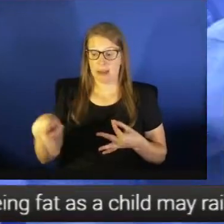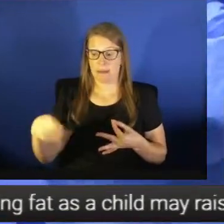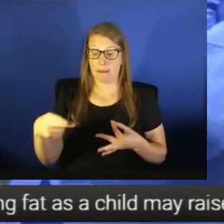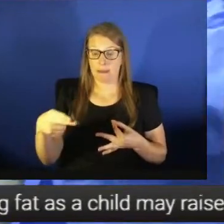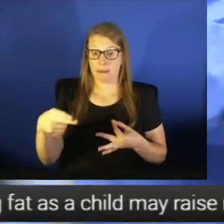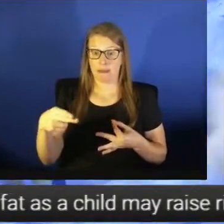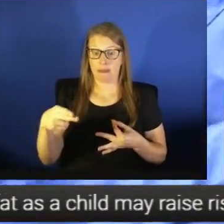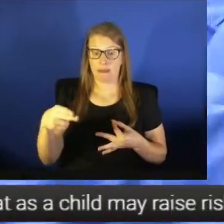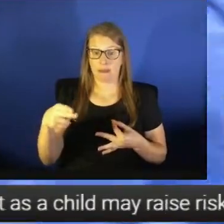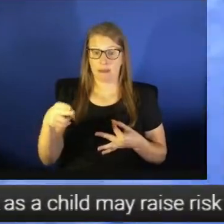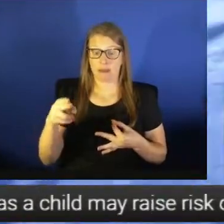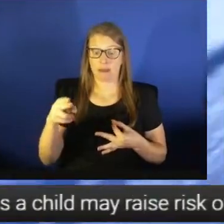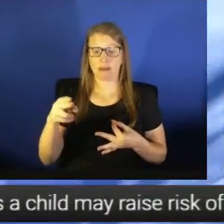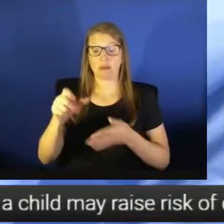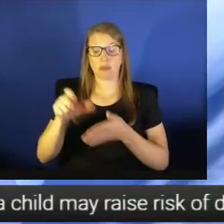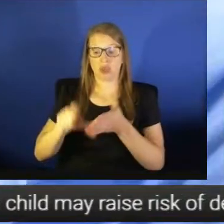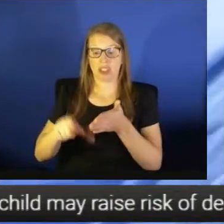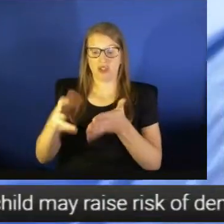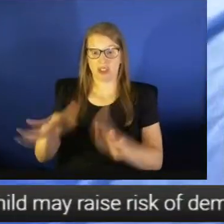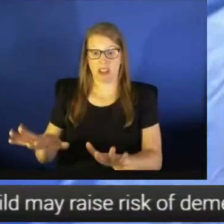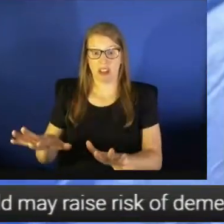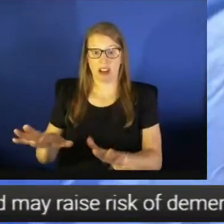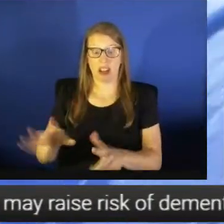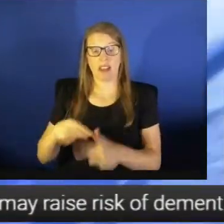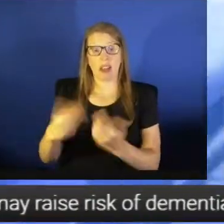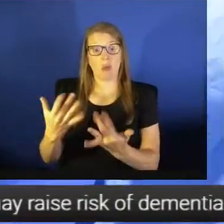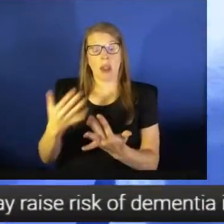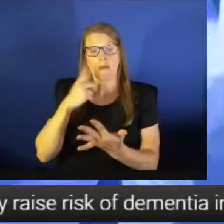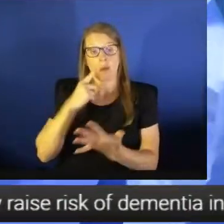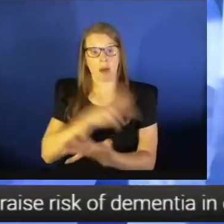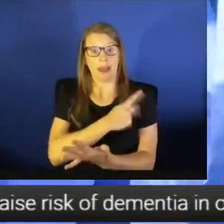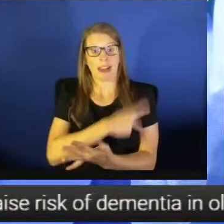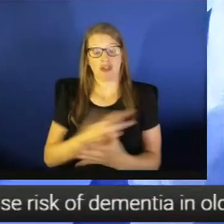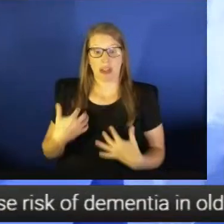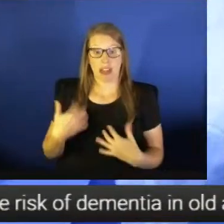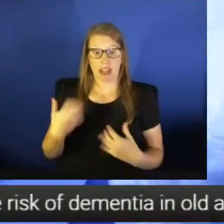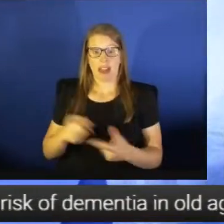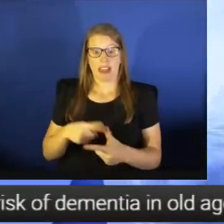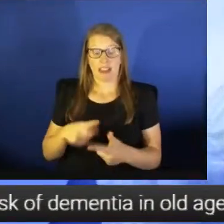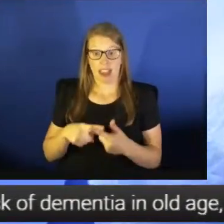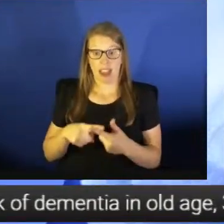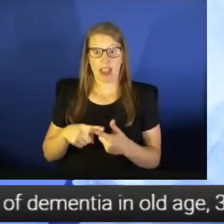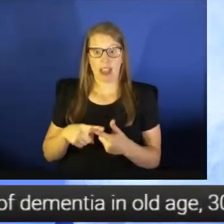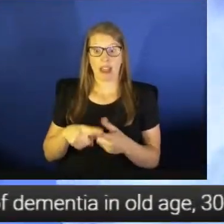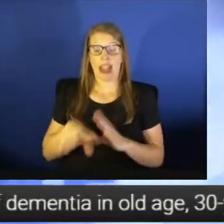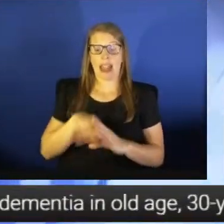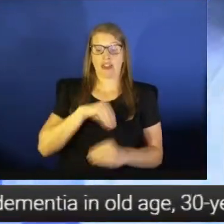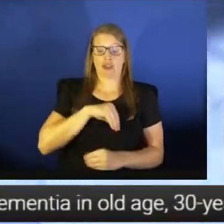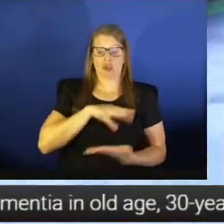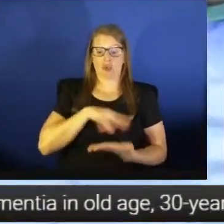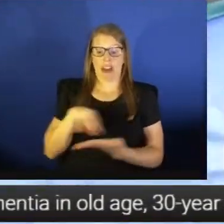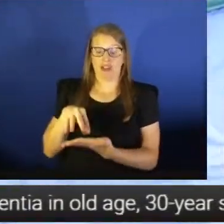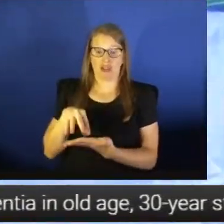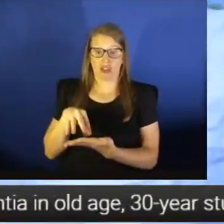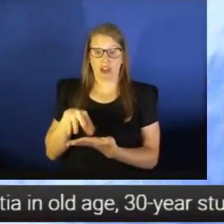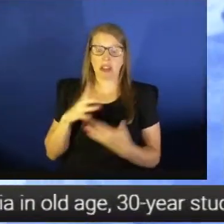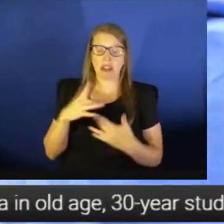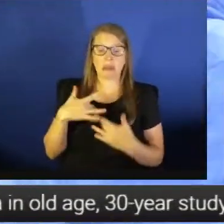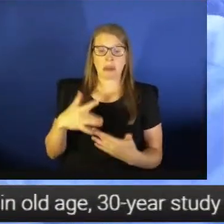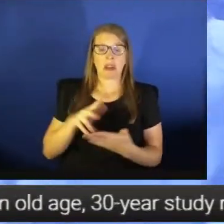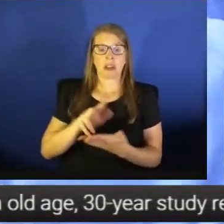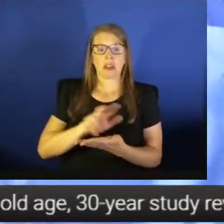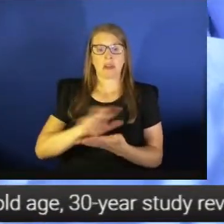biopsy procedure done and then wait for the patient to heal and then do the external radiation, which is typically given over 3 to 4